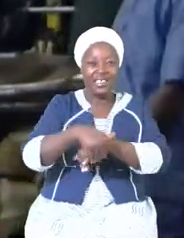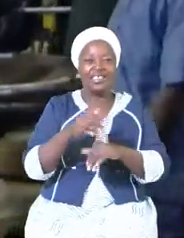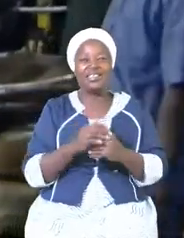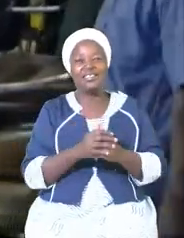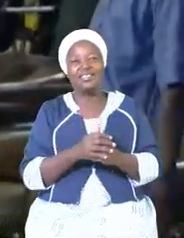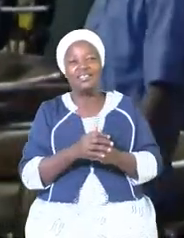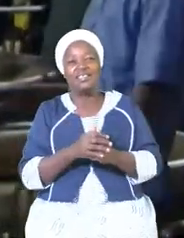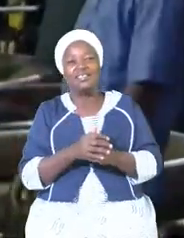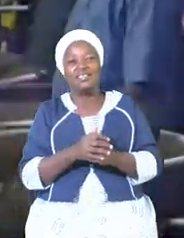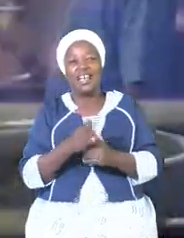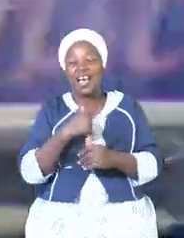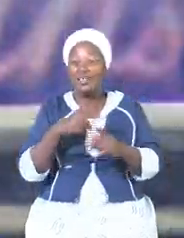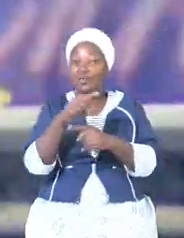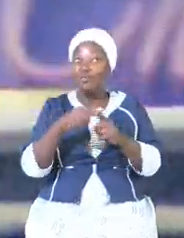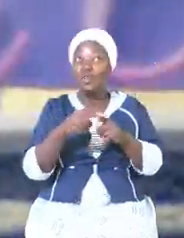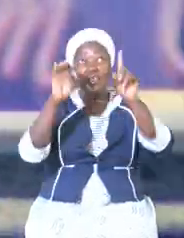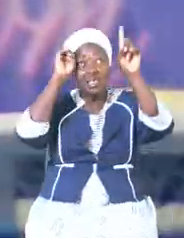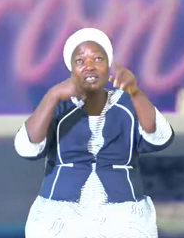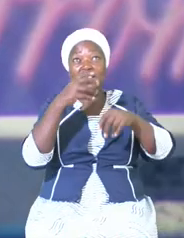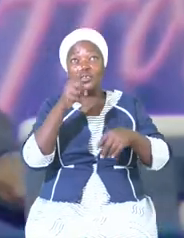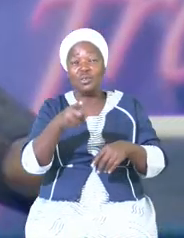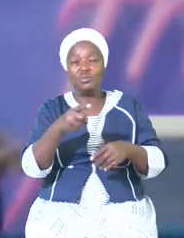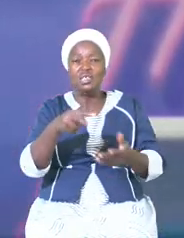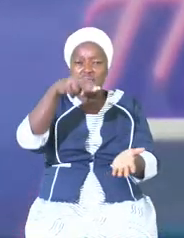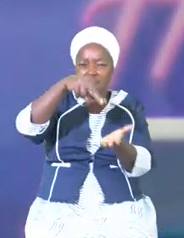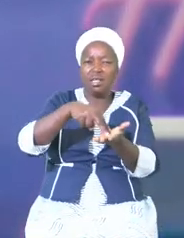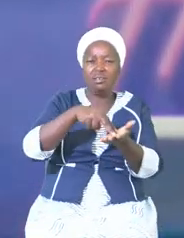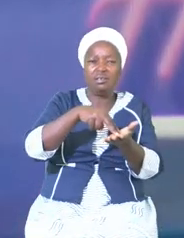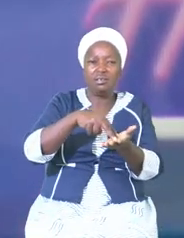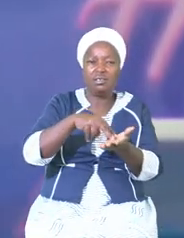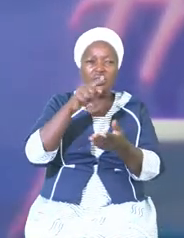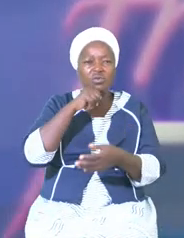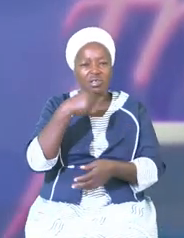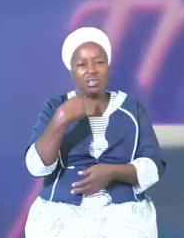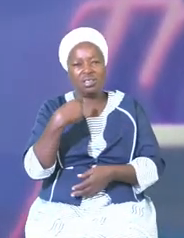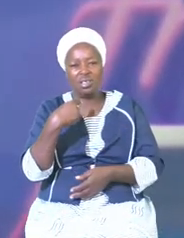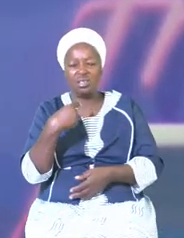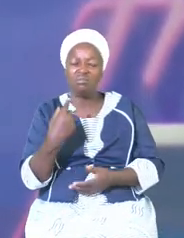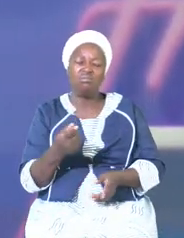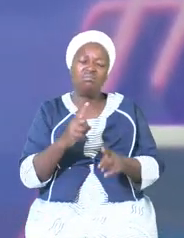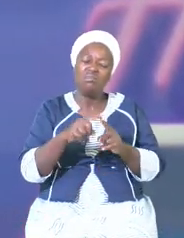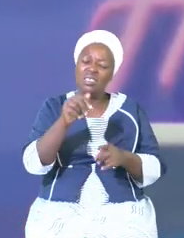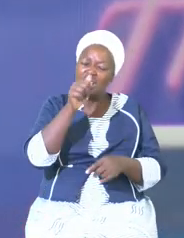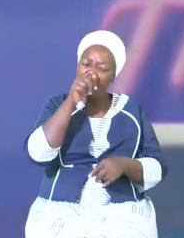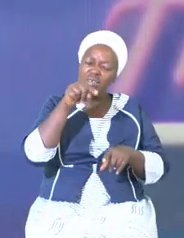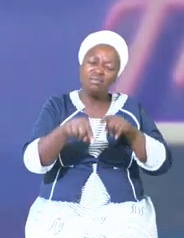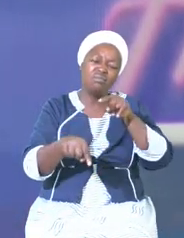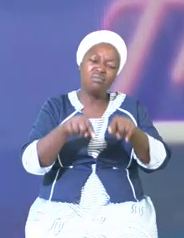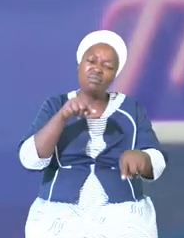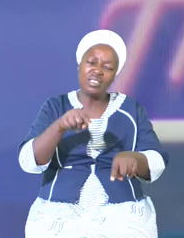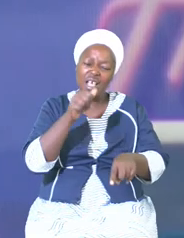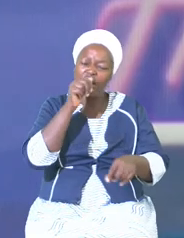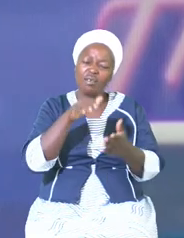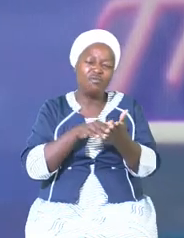tonight. And when he tells you, rise up, you will not say, but I'm lame, I'm paralyzed, I'm weak, you